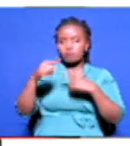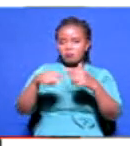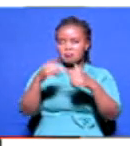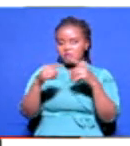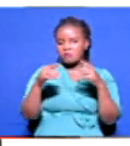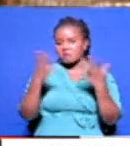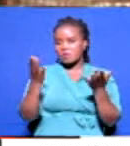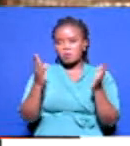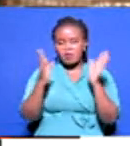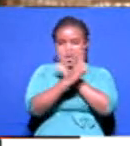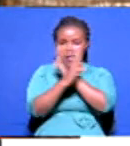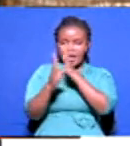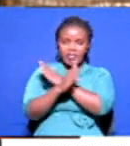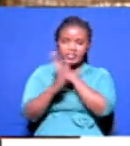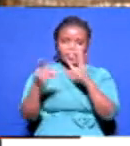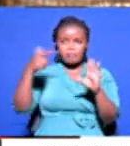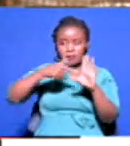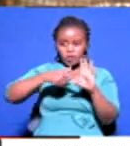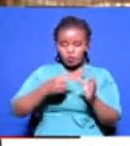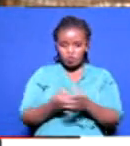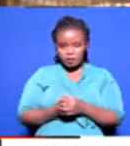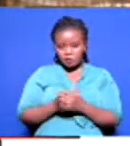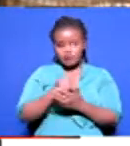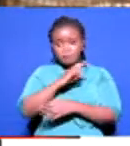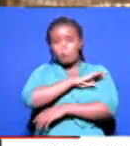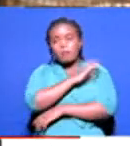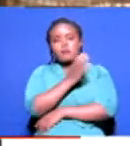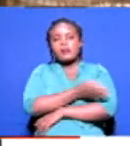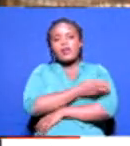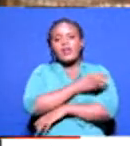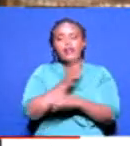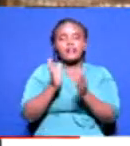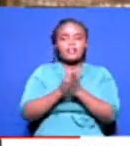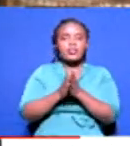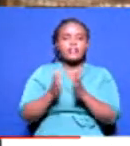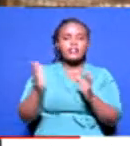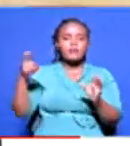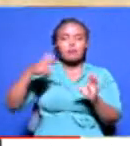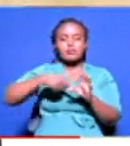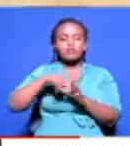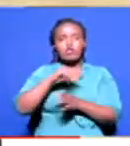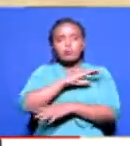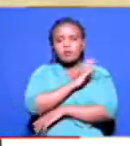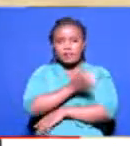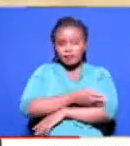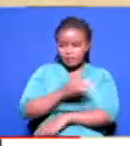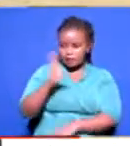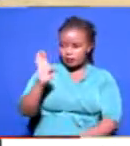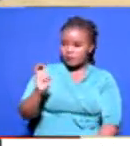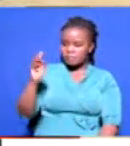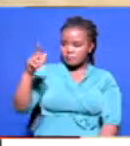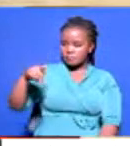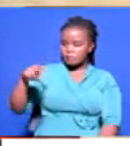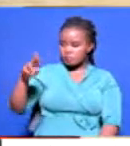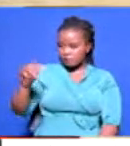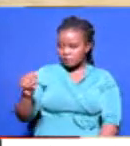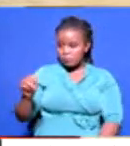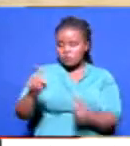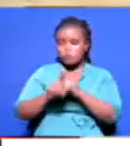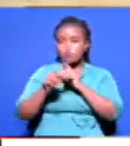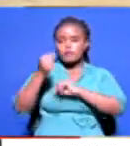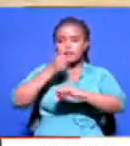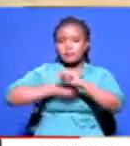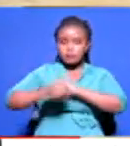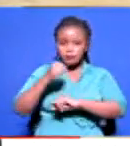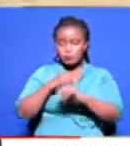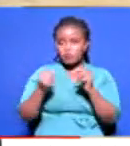hoarding petroleum products. The Energy and Petroleum Regulatory Authority, EPRA, is also set to take stern action on four petrol